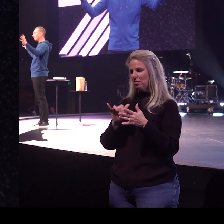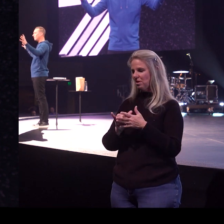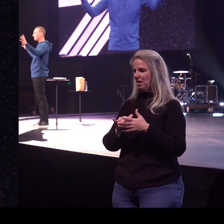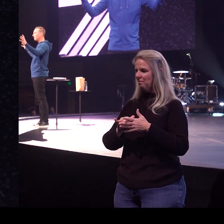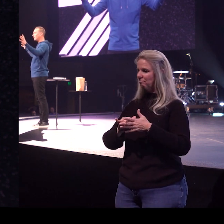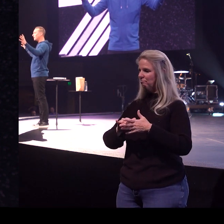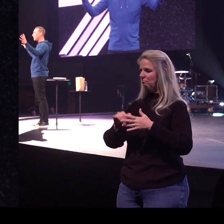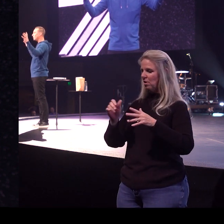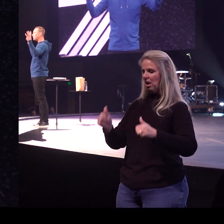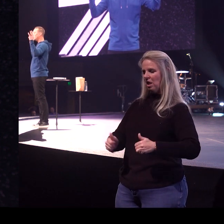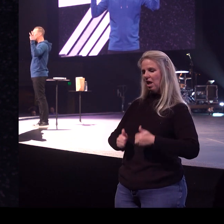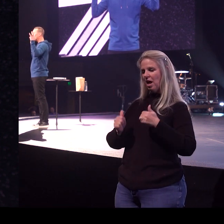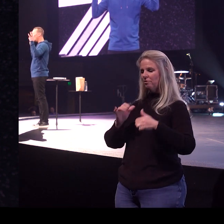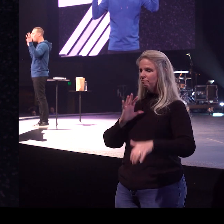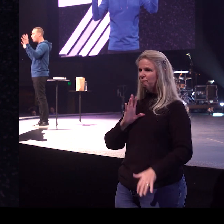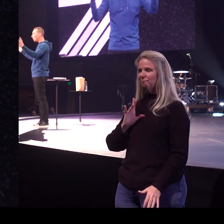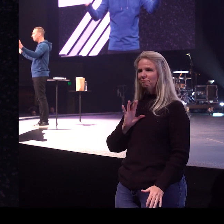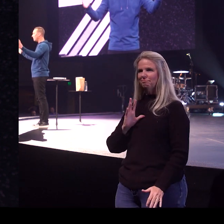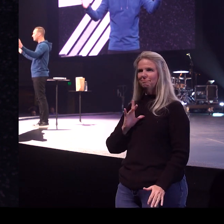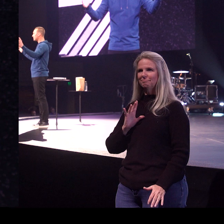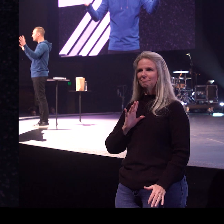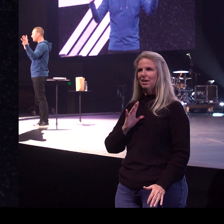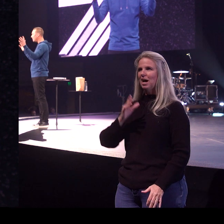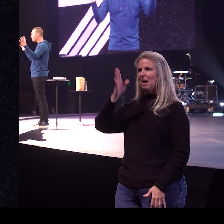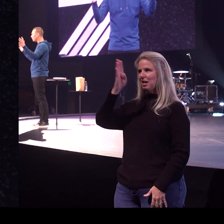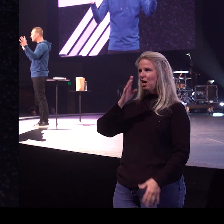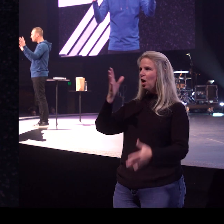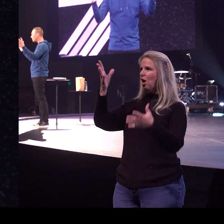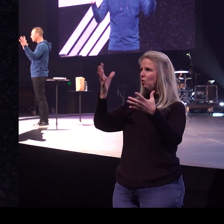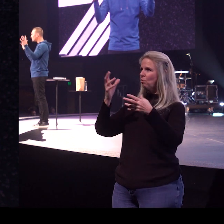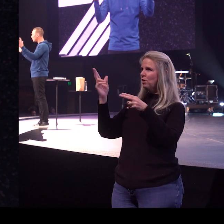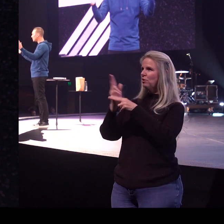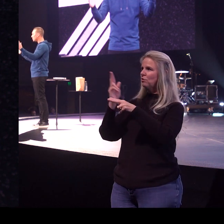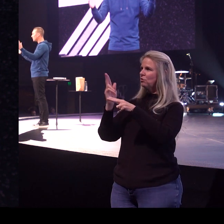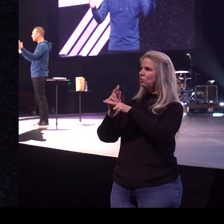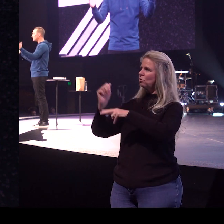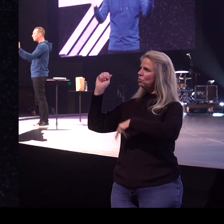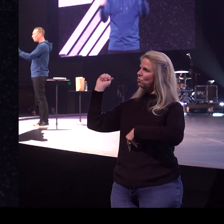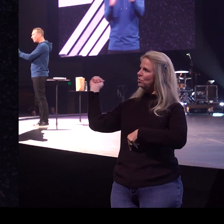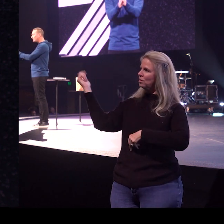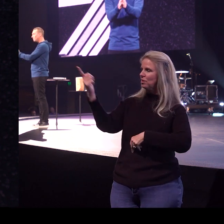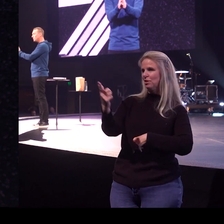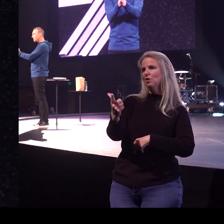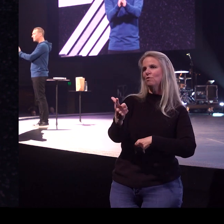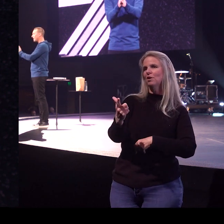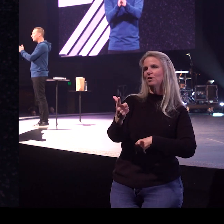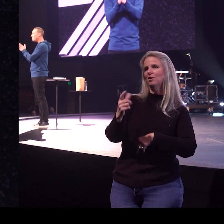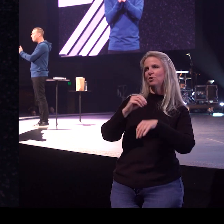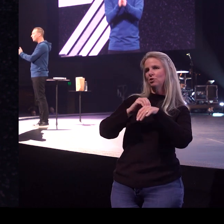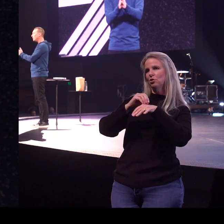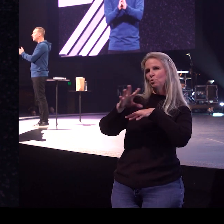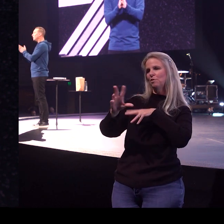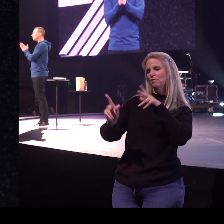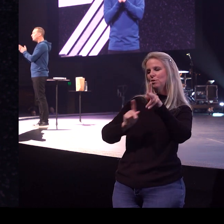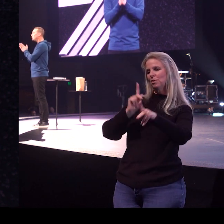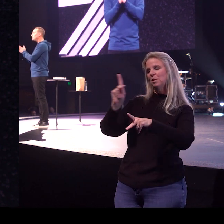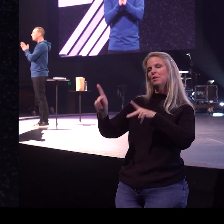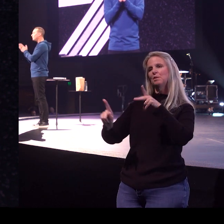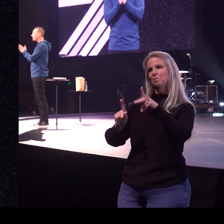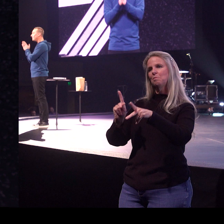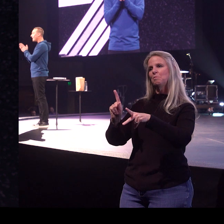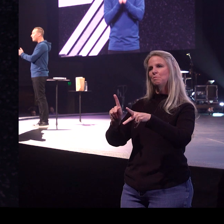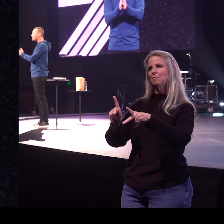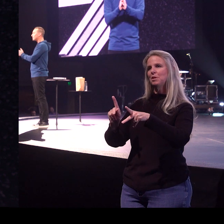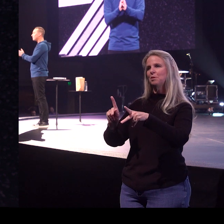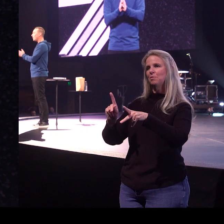together. God wants to use all of us to influence people in 2023 to point them to Jesus. And remember, you